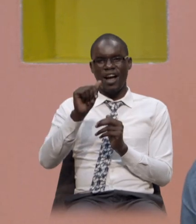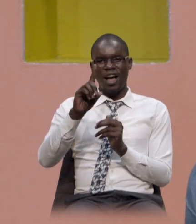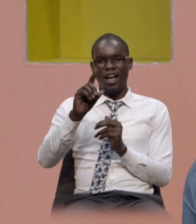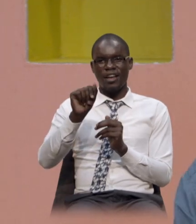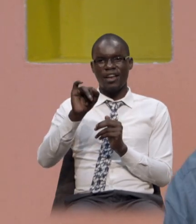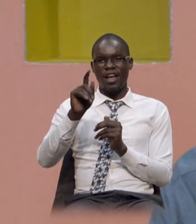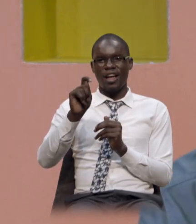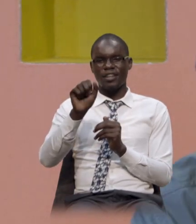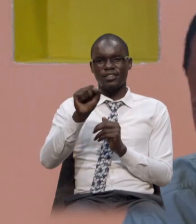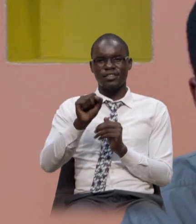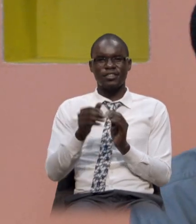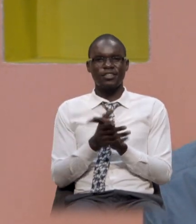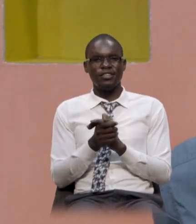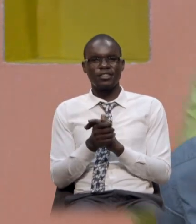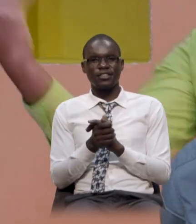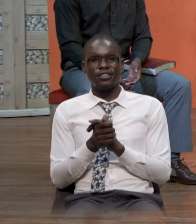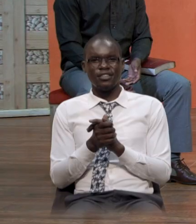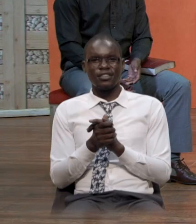The Gadites.